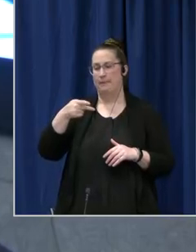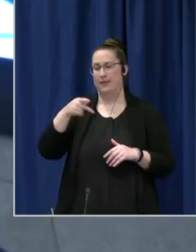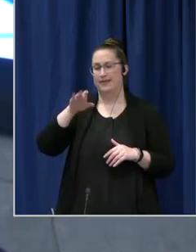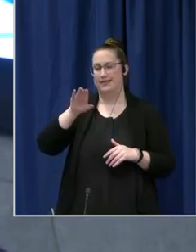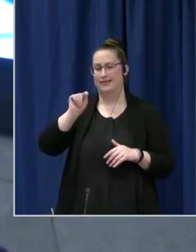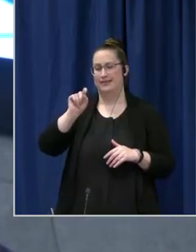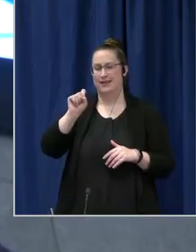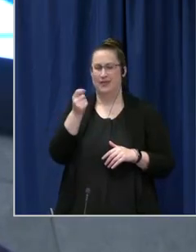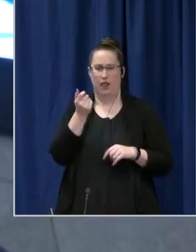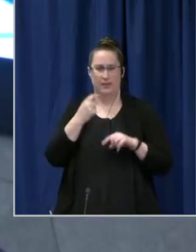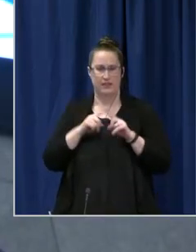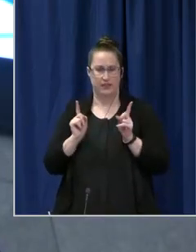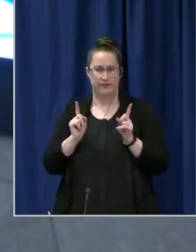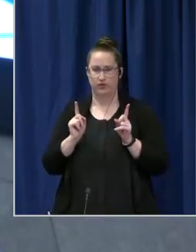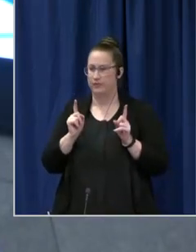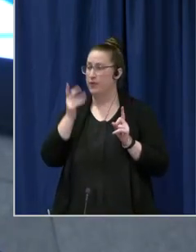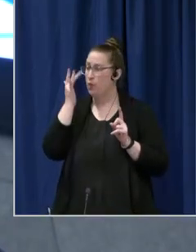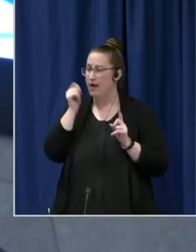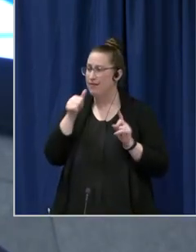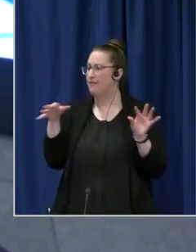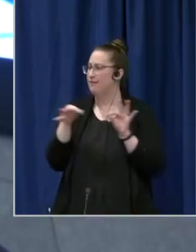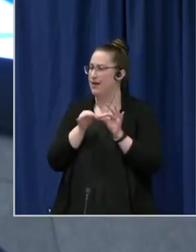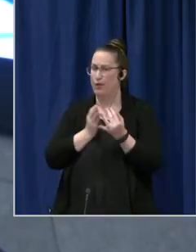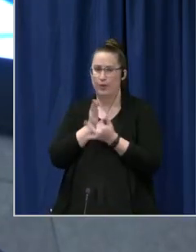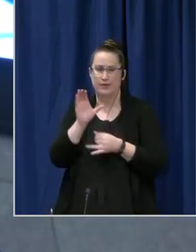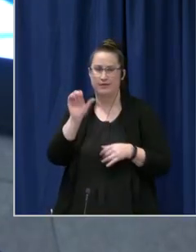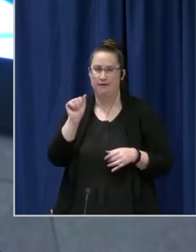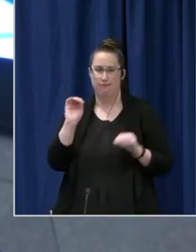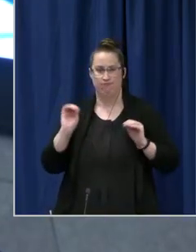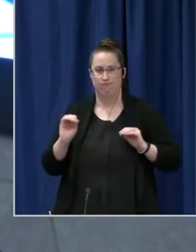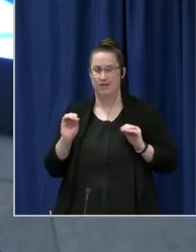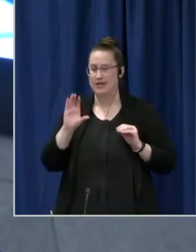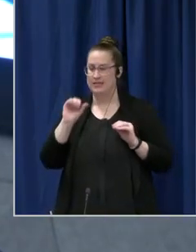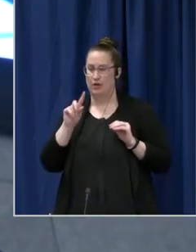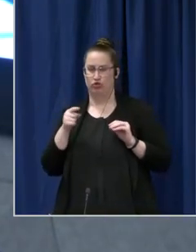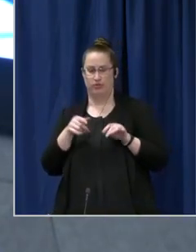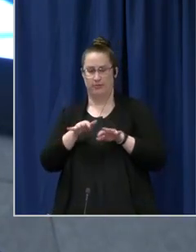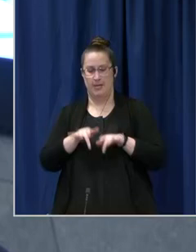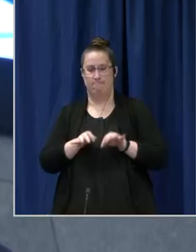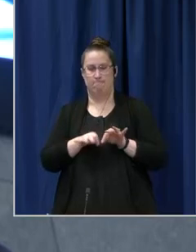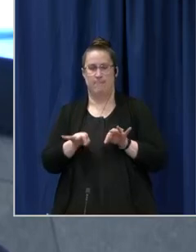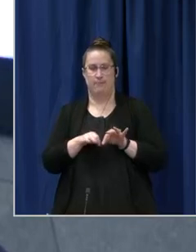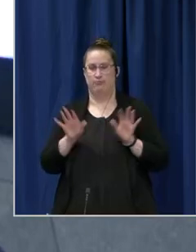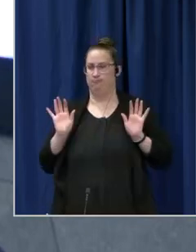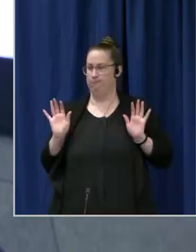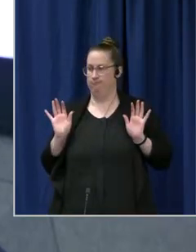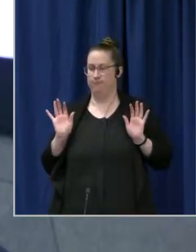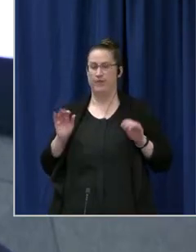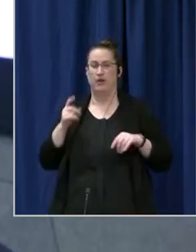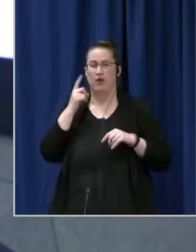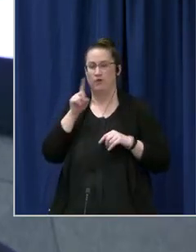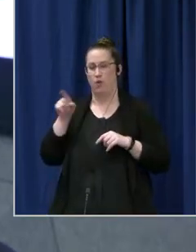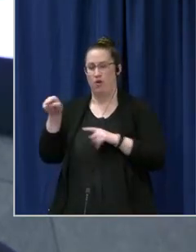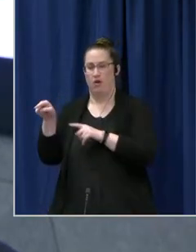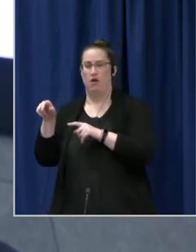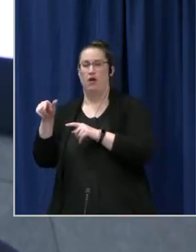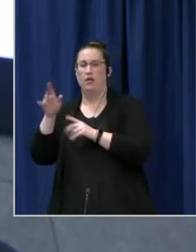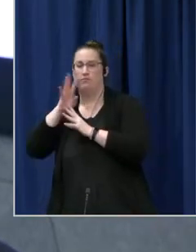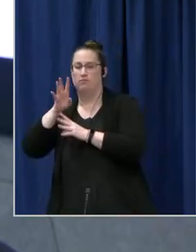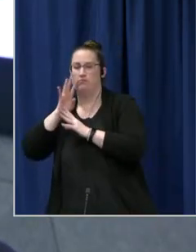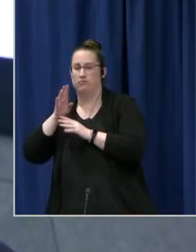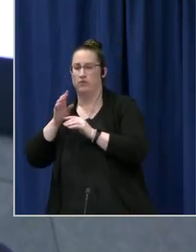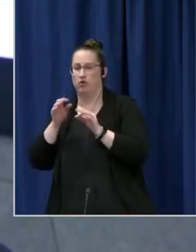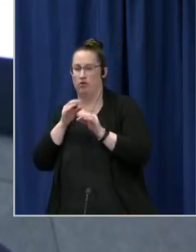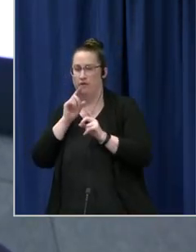you aren't connected through the CA. The CA is only providing captions of the other party's conversation.